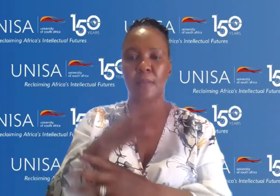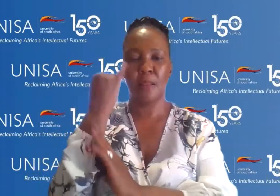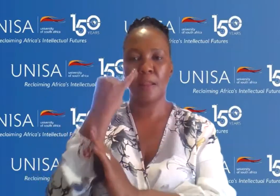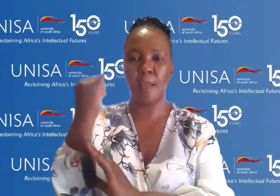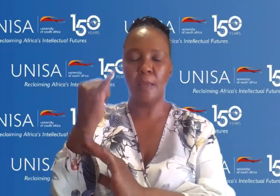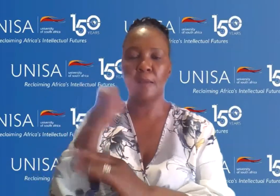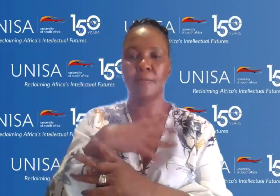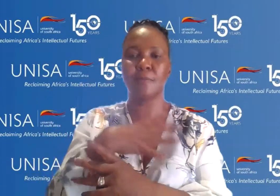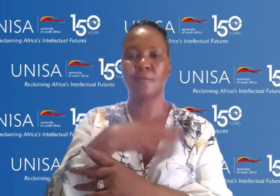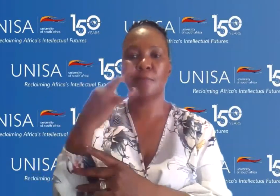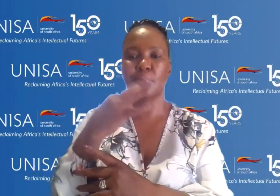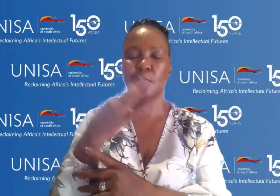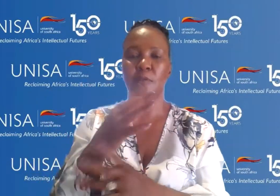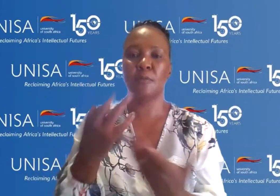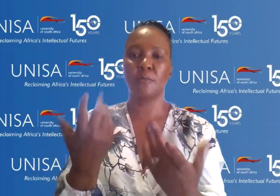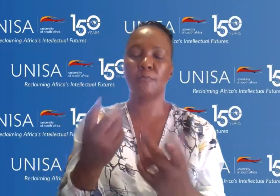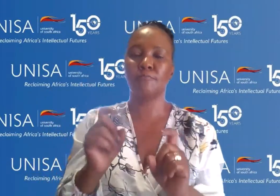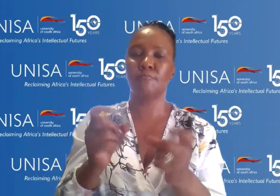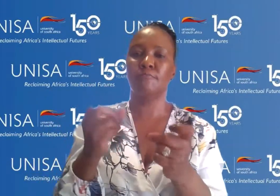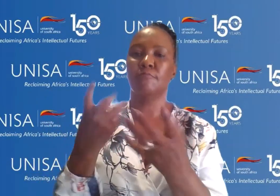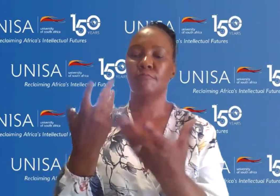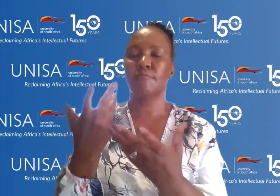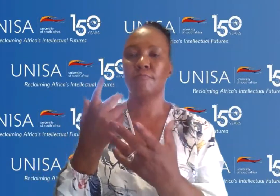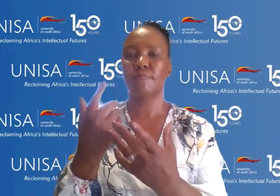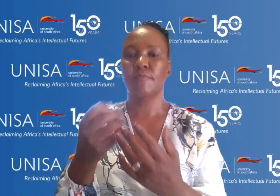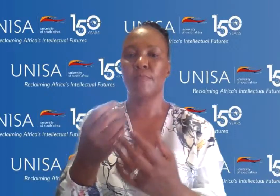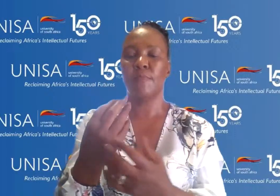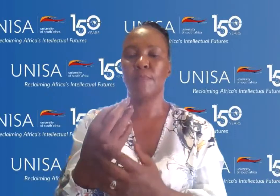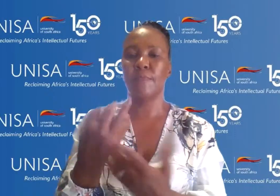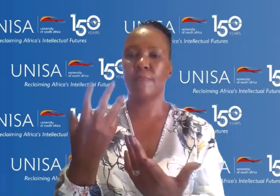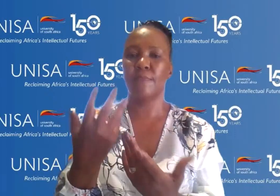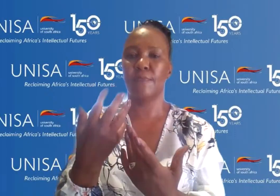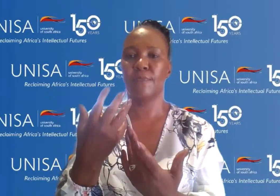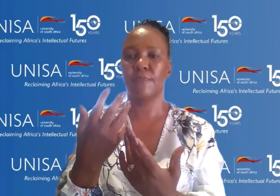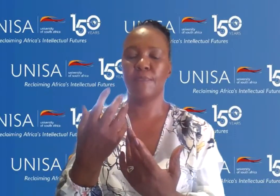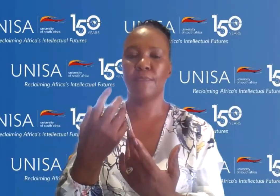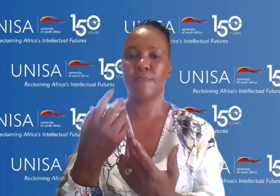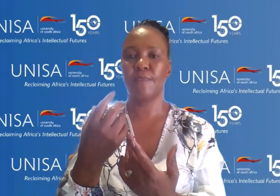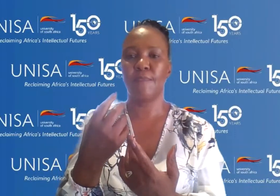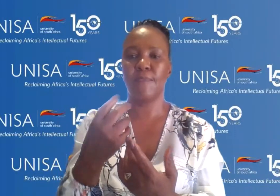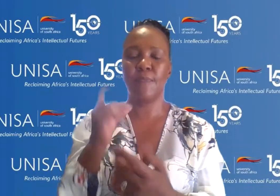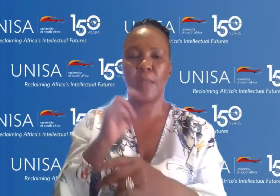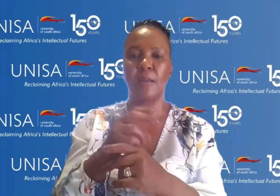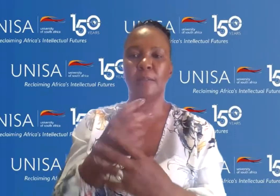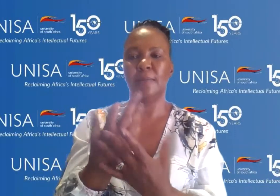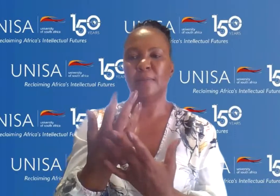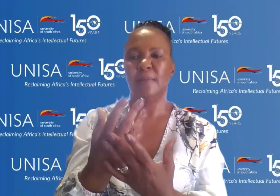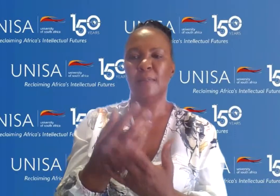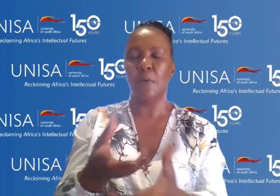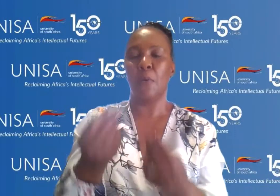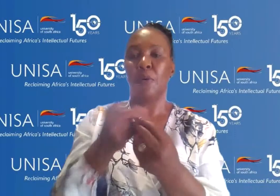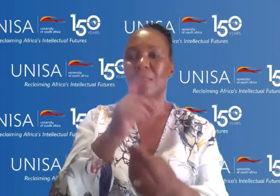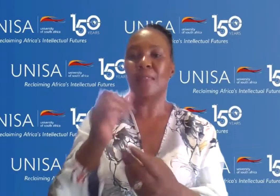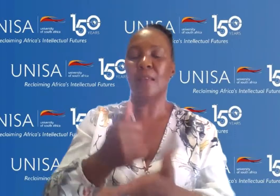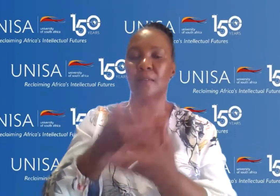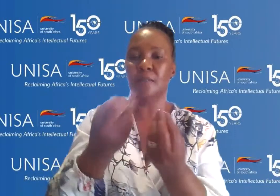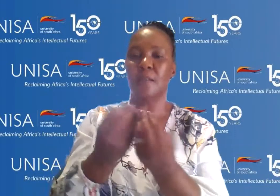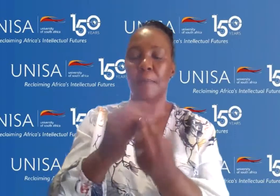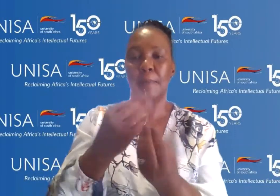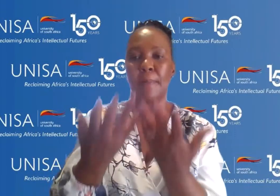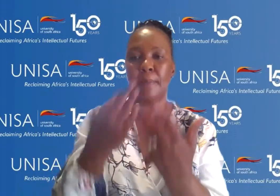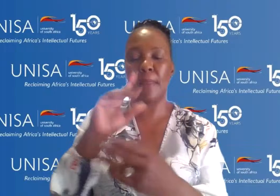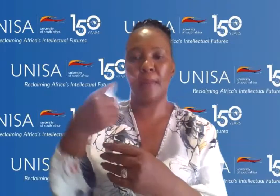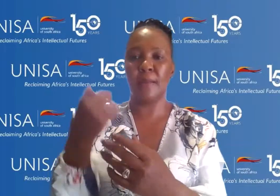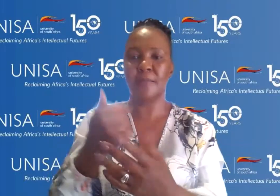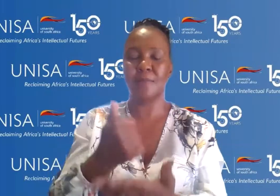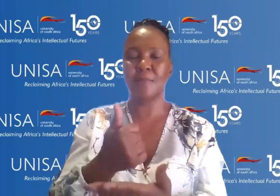we could actually, yeah, it's a pity, hey, we wouldn't be able to get those devices, but I think what we can do maybe for next year is we can definitely